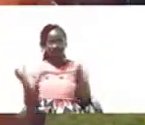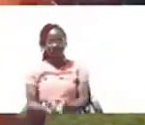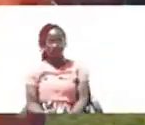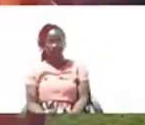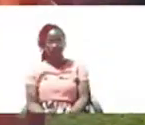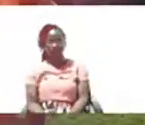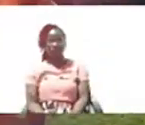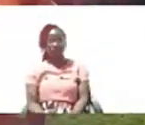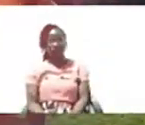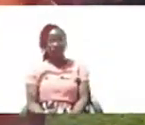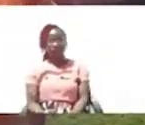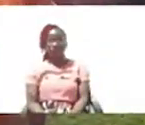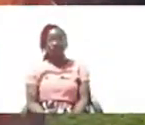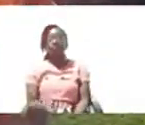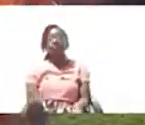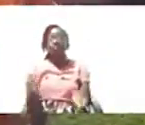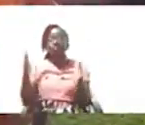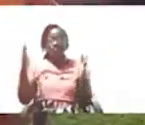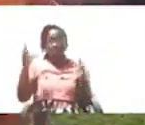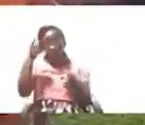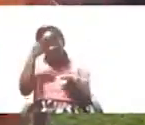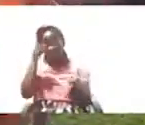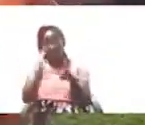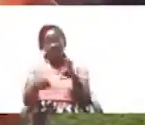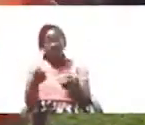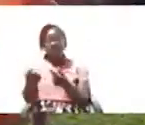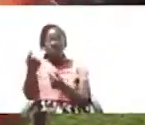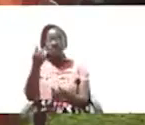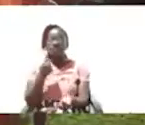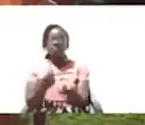Yes, bro, good.